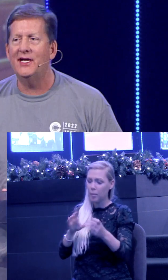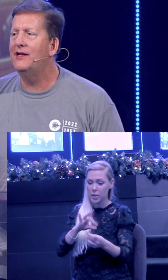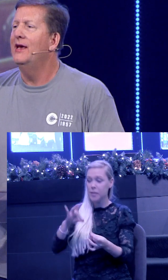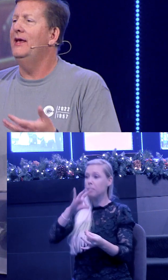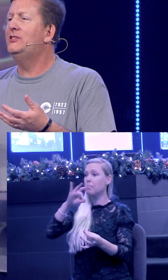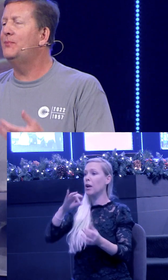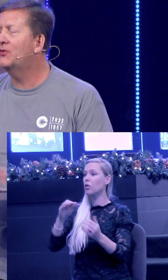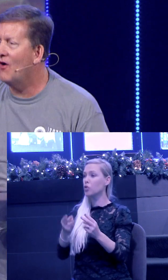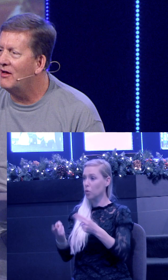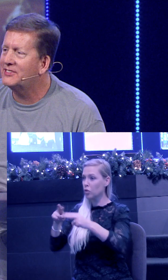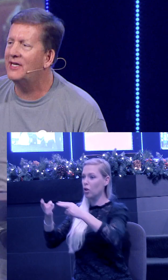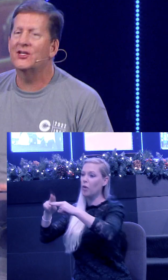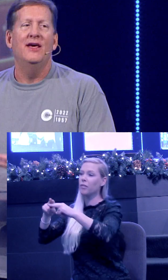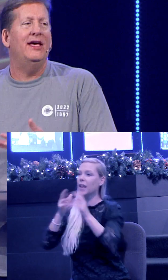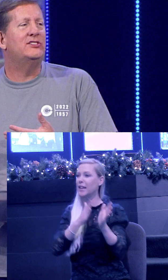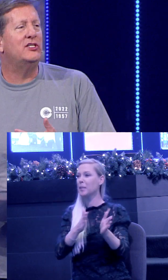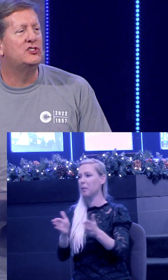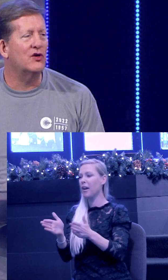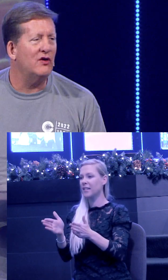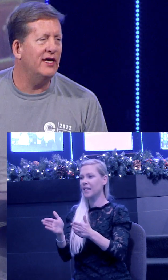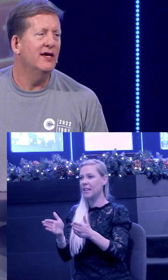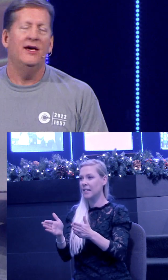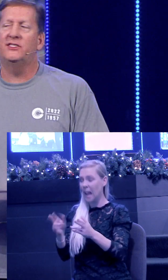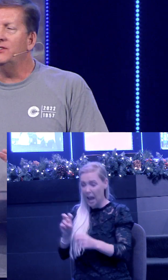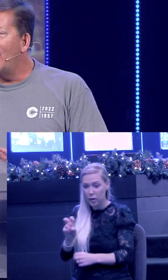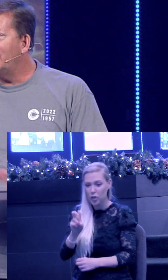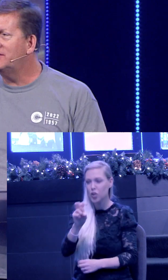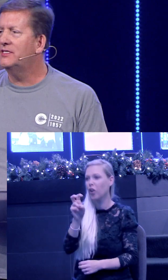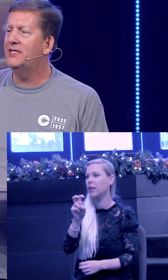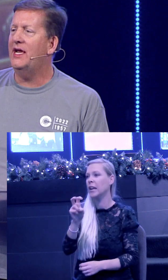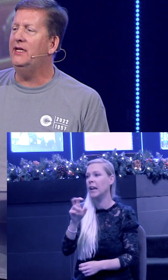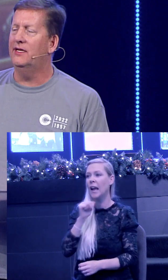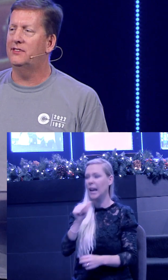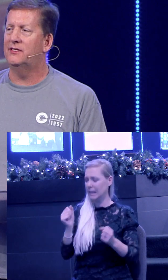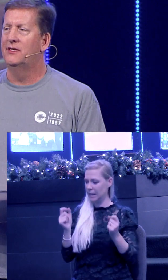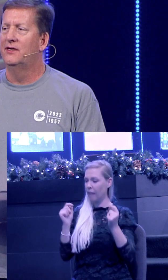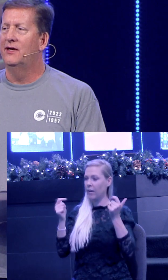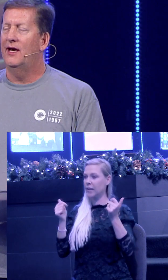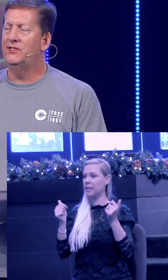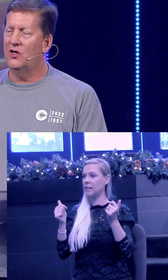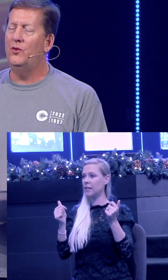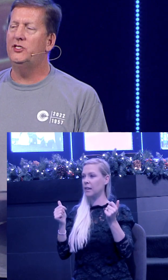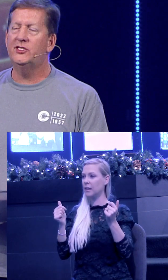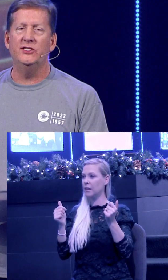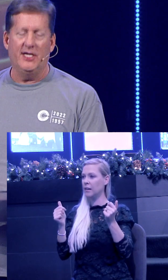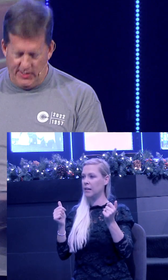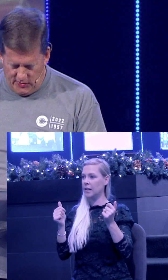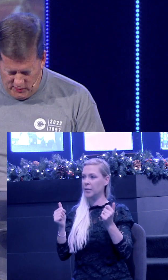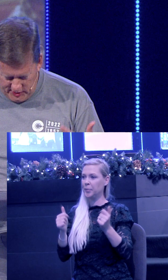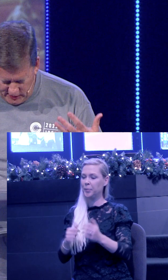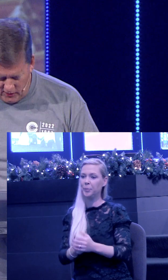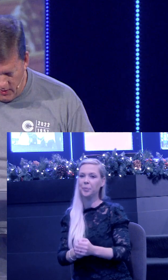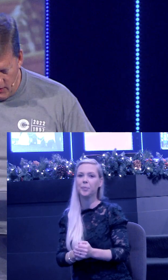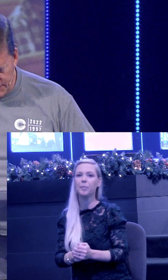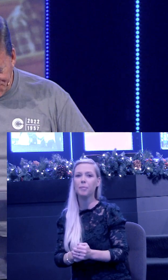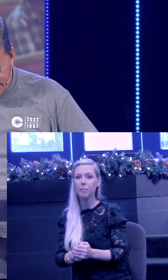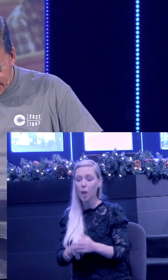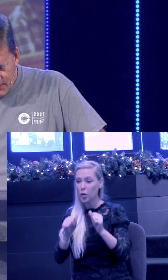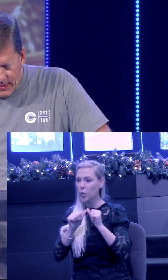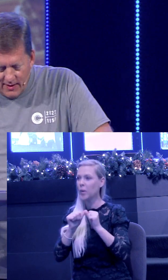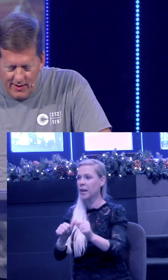don't understand it's a process. It's a journey. It's not instantaneous. And so we just continue to